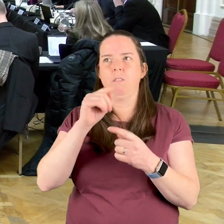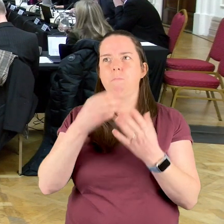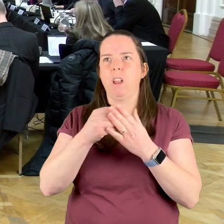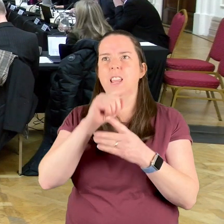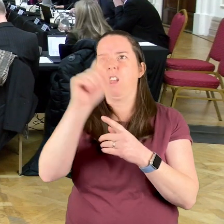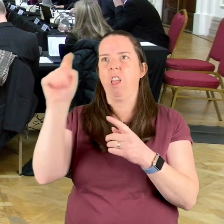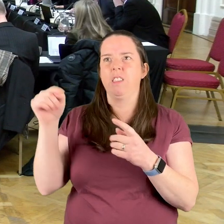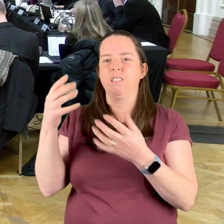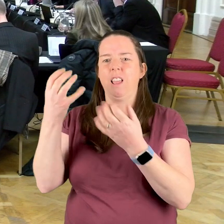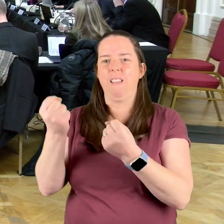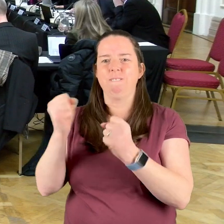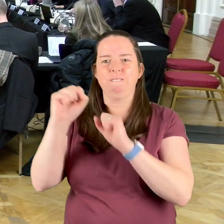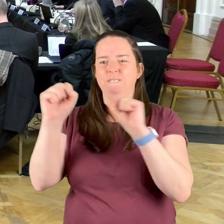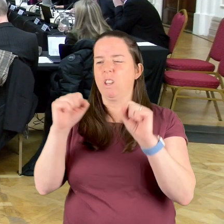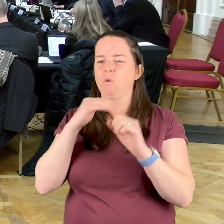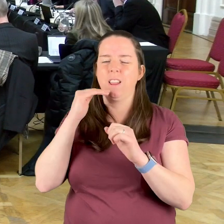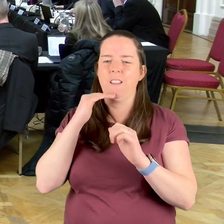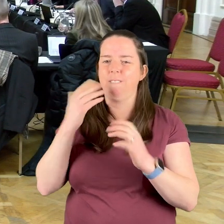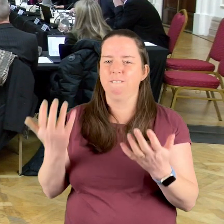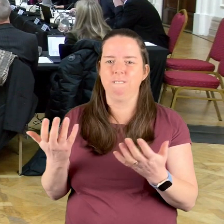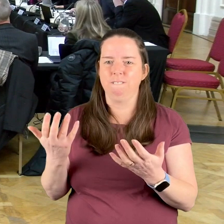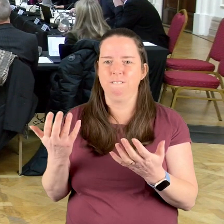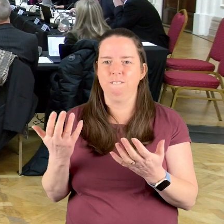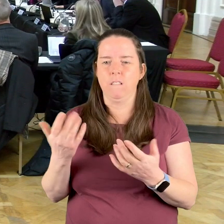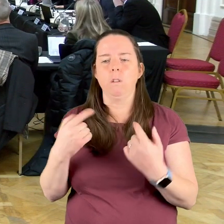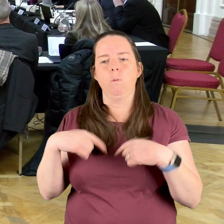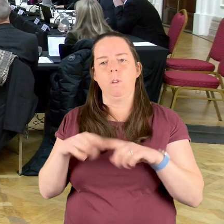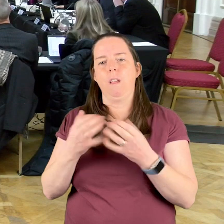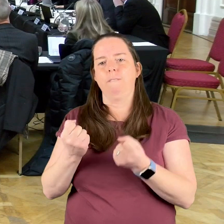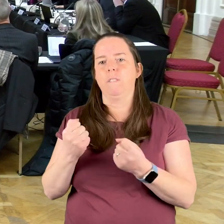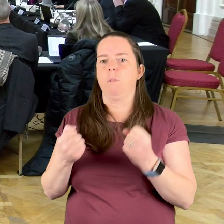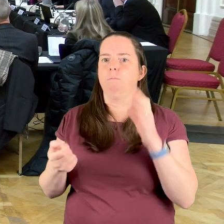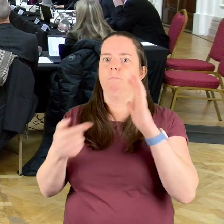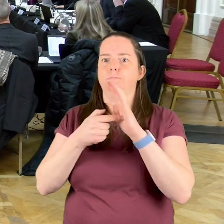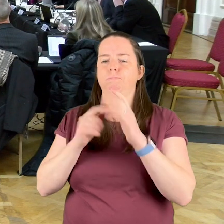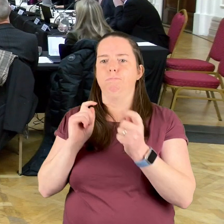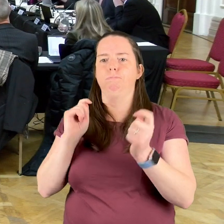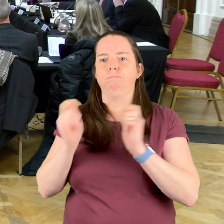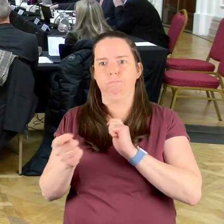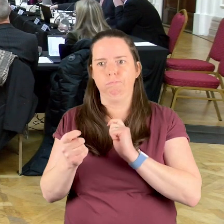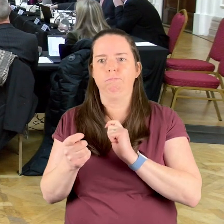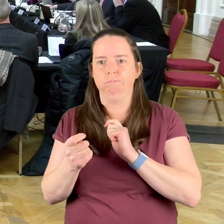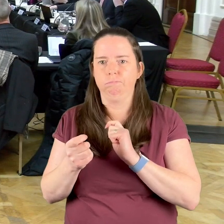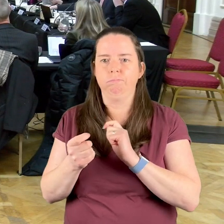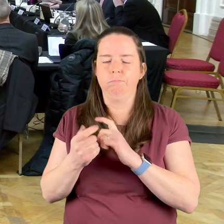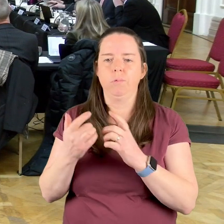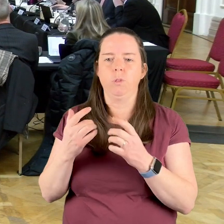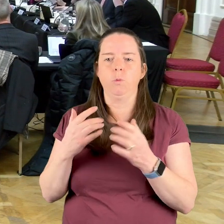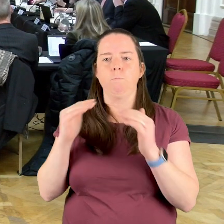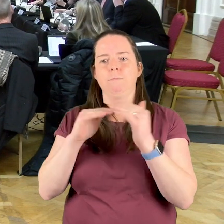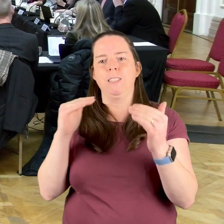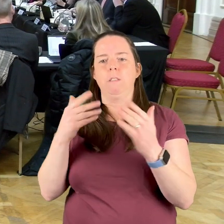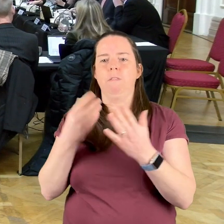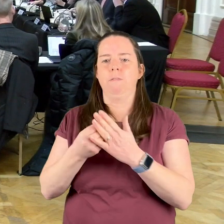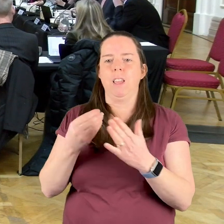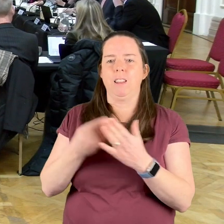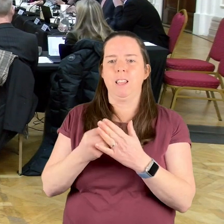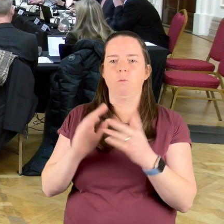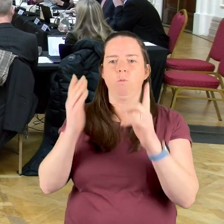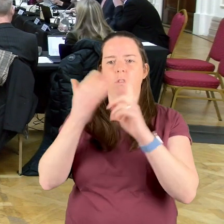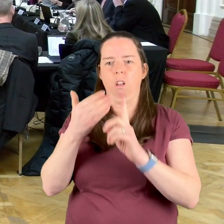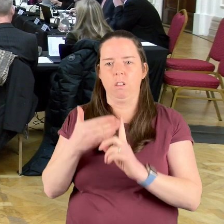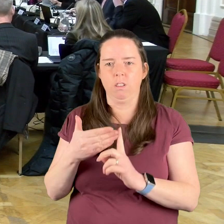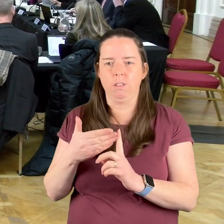probably still not enough anyway. So so we are going to have to do some significant change, I think, in order to meet the